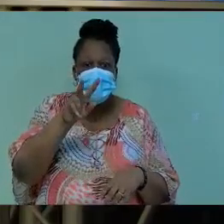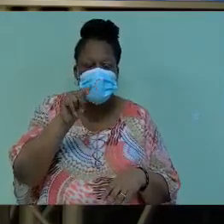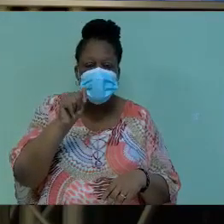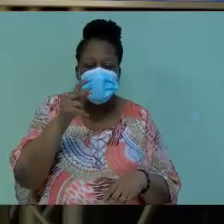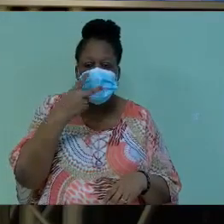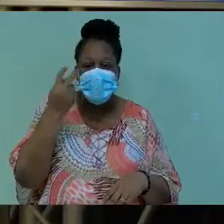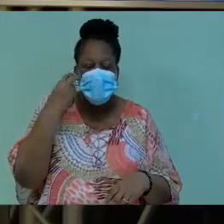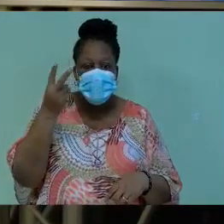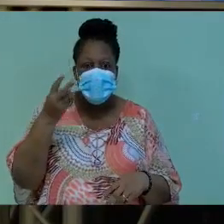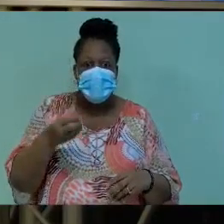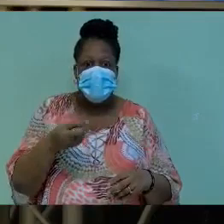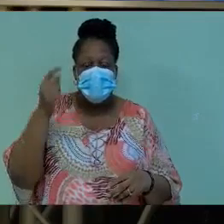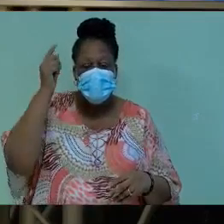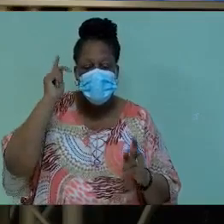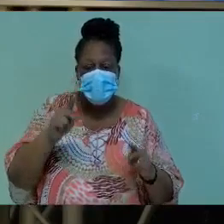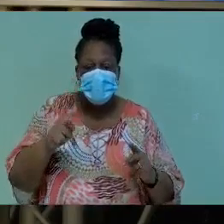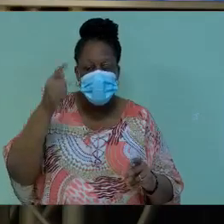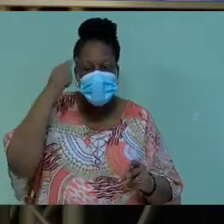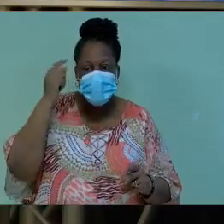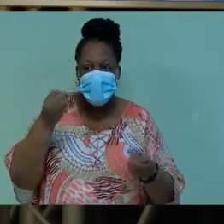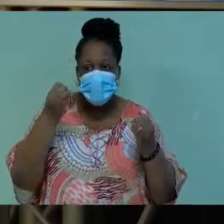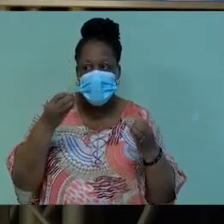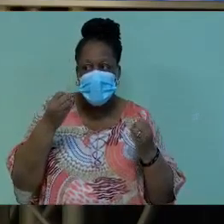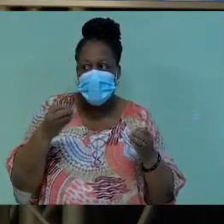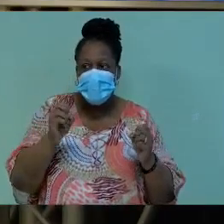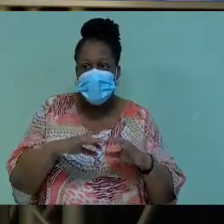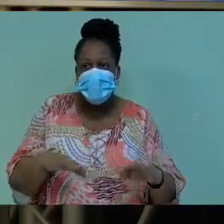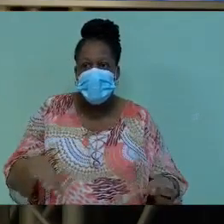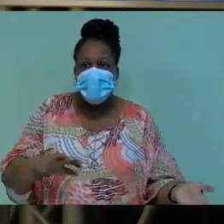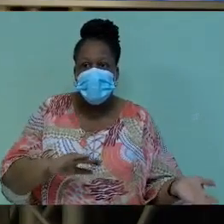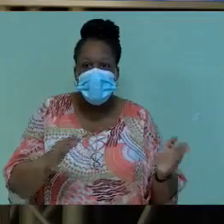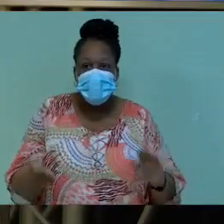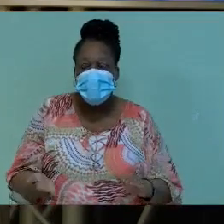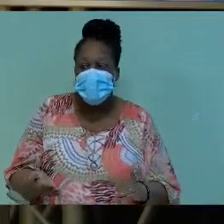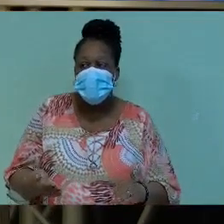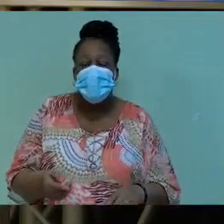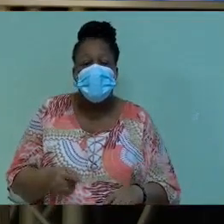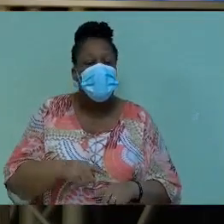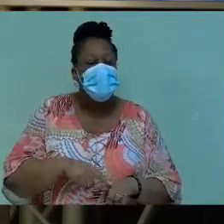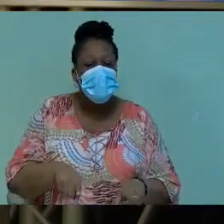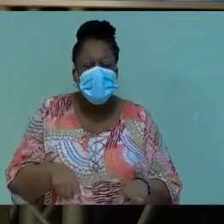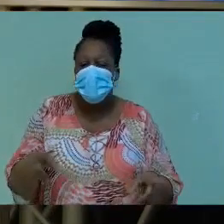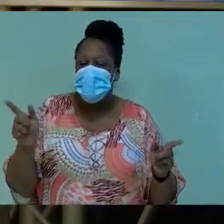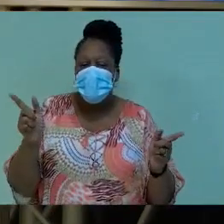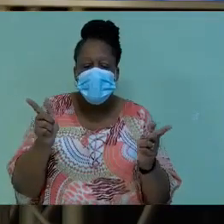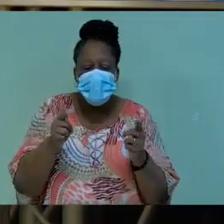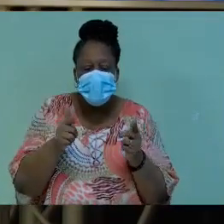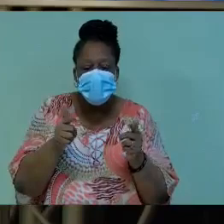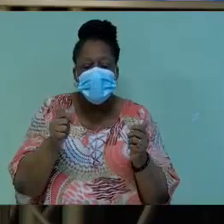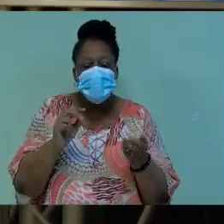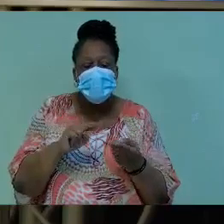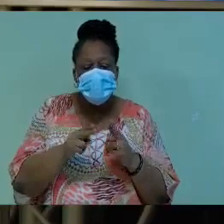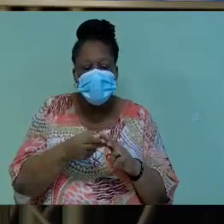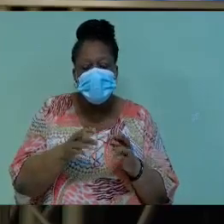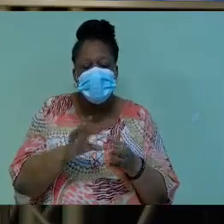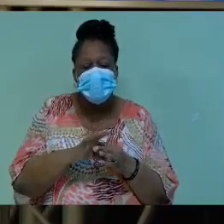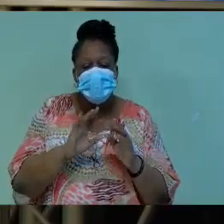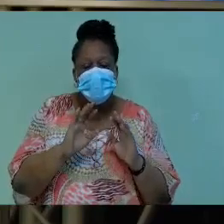with supportive care or with medications like steroids and immunoglobulin therapy. So it's nothing really for us to worry too much